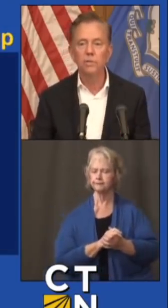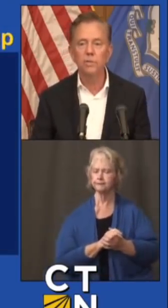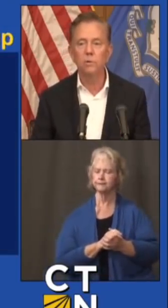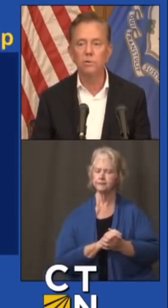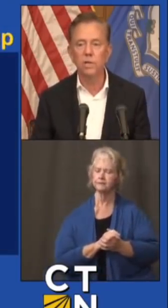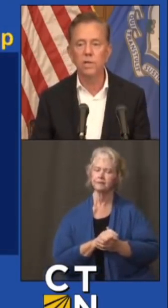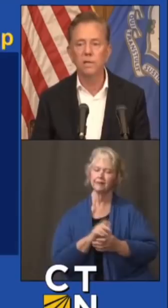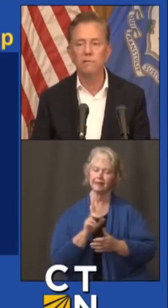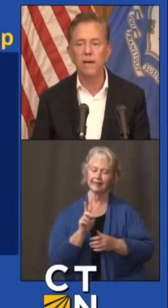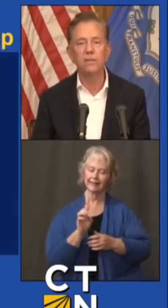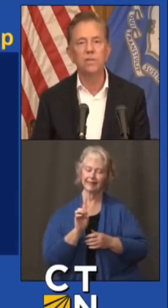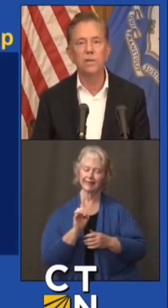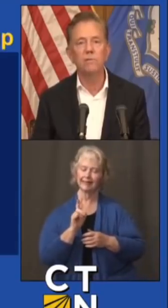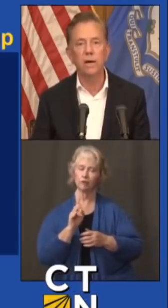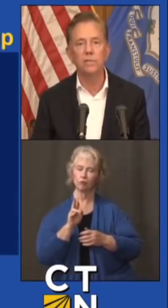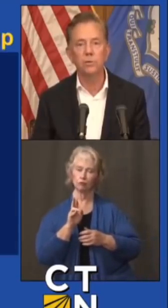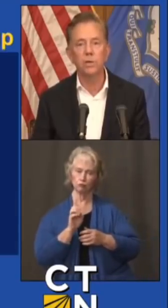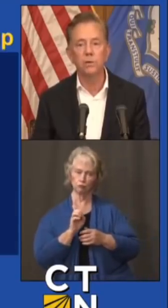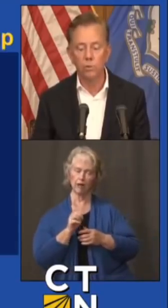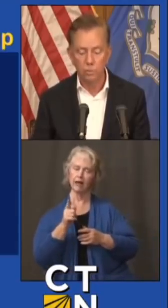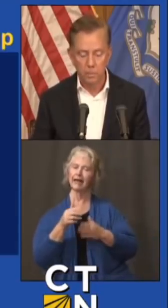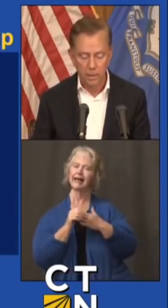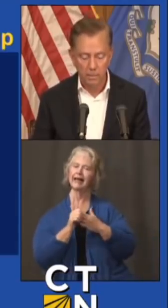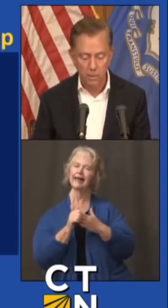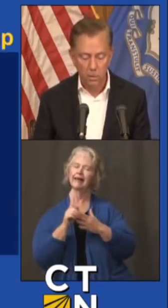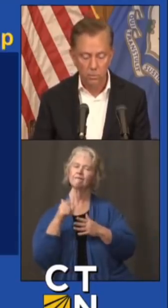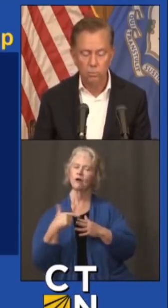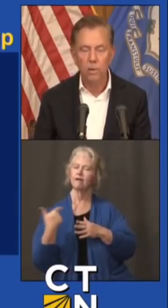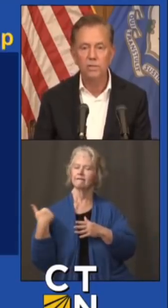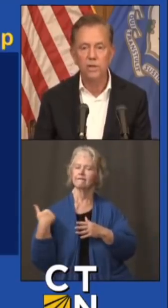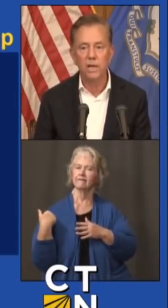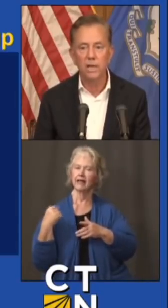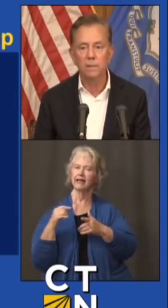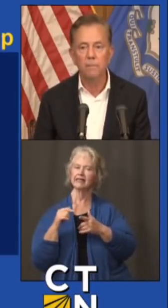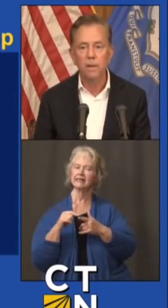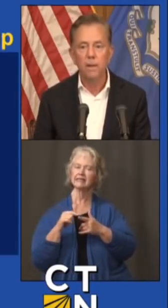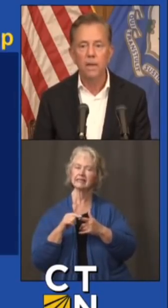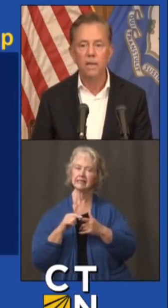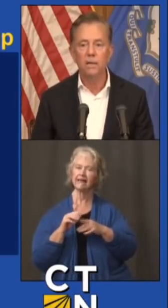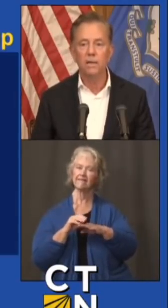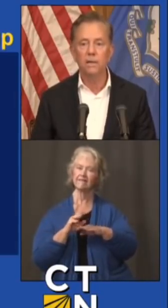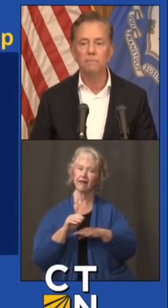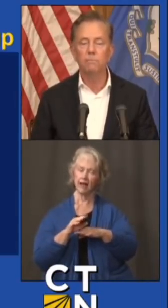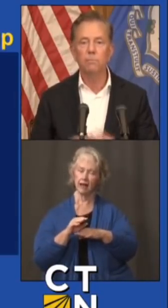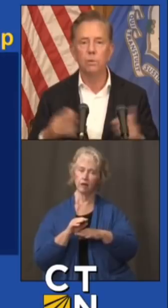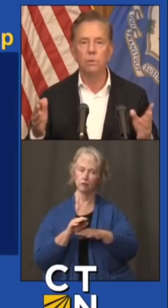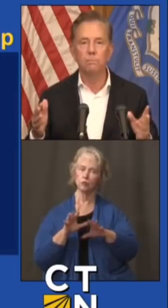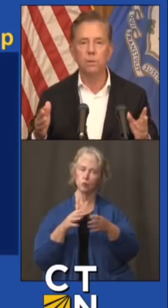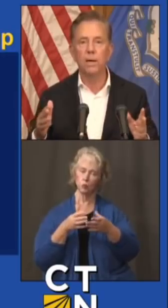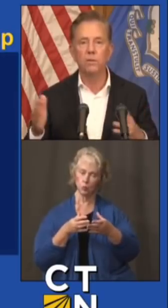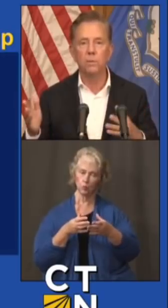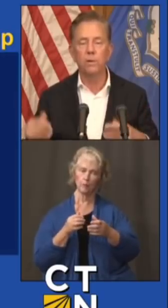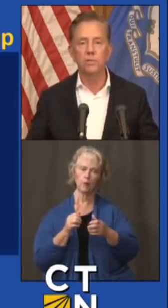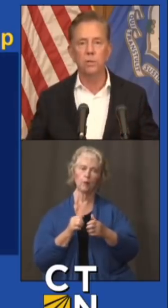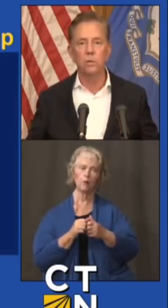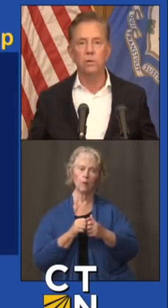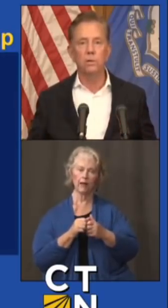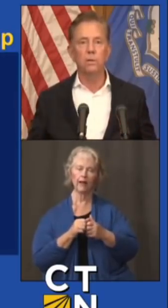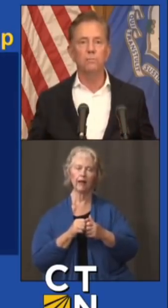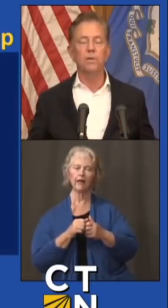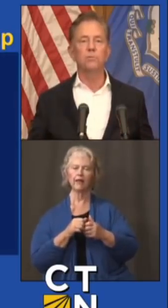Deirdre, as you know, is leading the vaccine advisory group along with Reg Eady, and we'll put out the